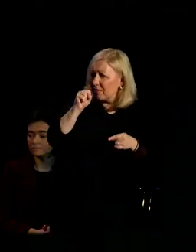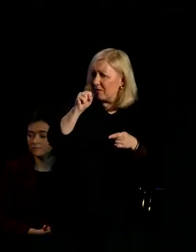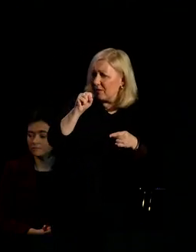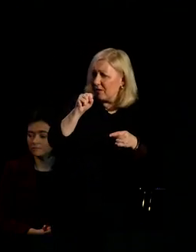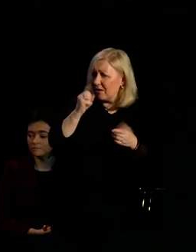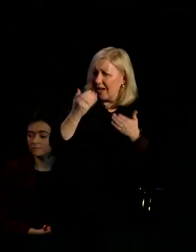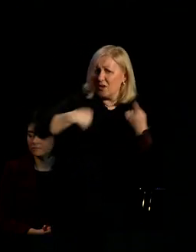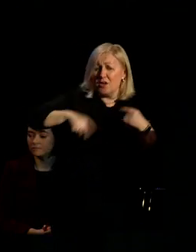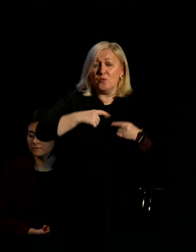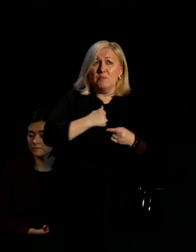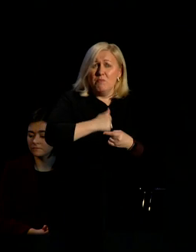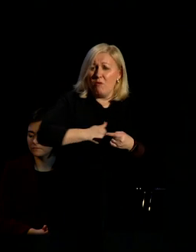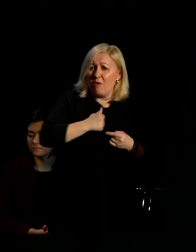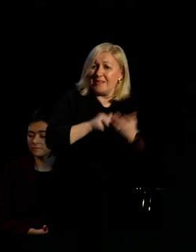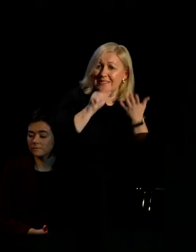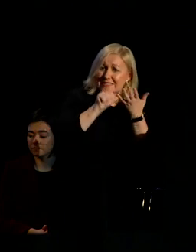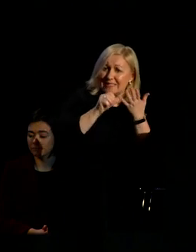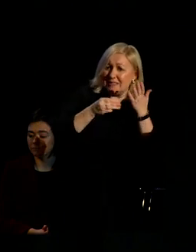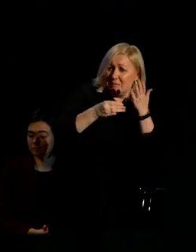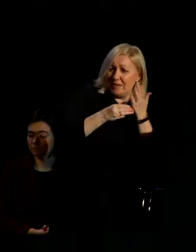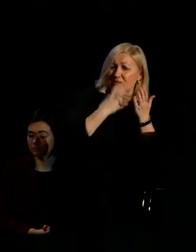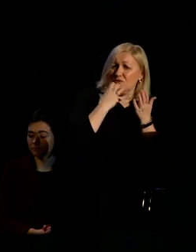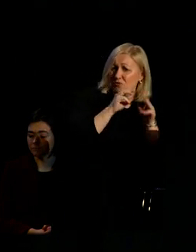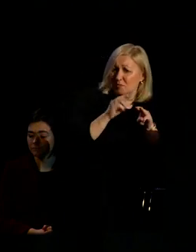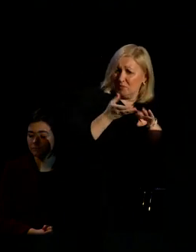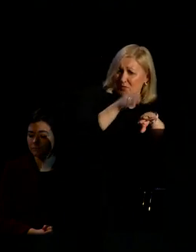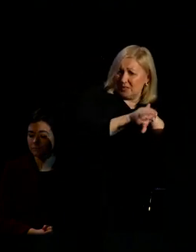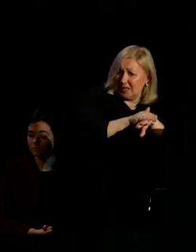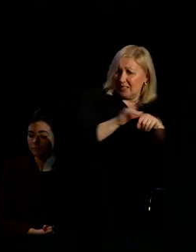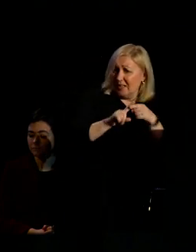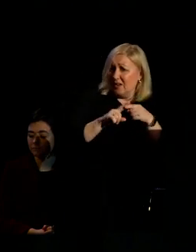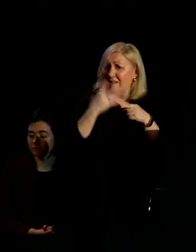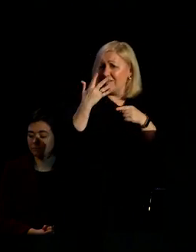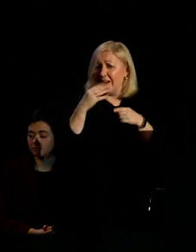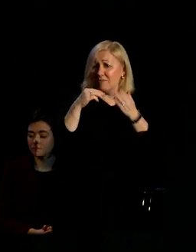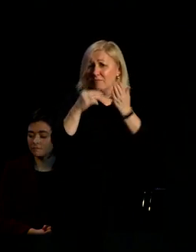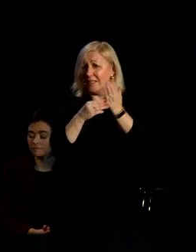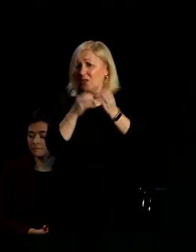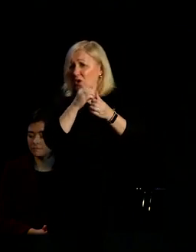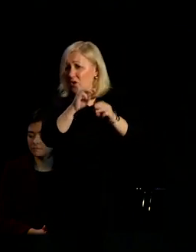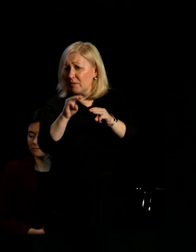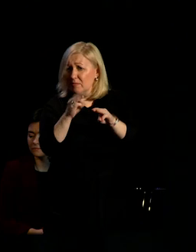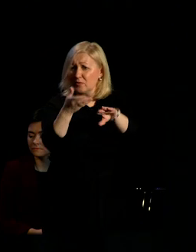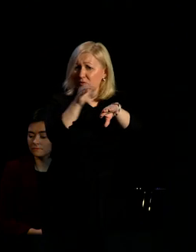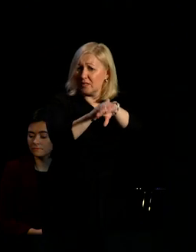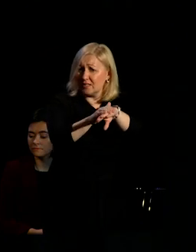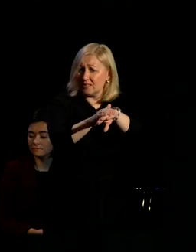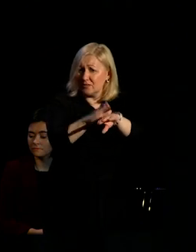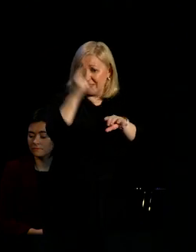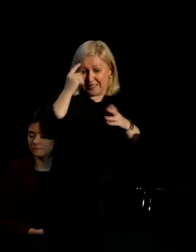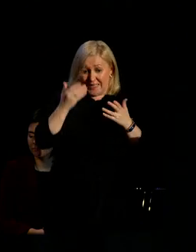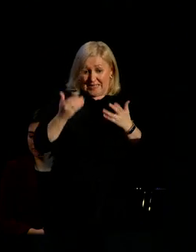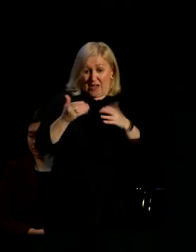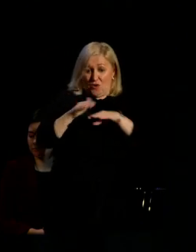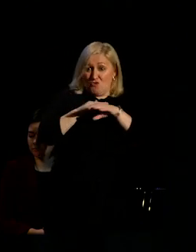the 6 million Jews and 5 million others who died? As anti-Semitism, xenophobia, racism, and intolerance